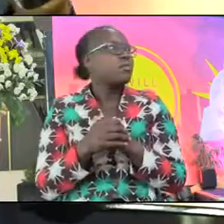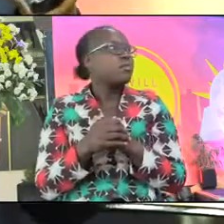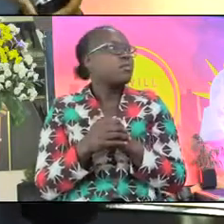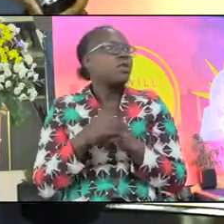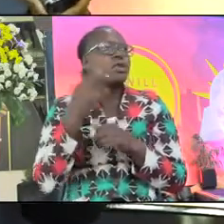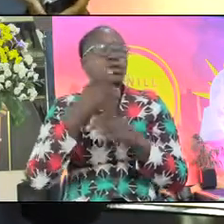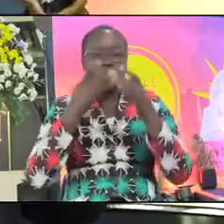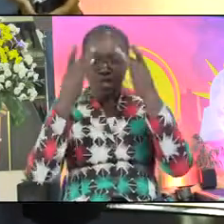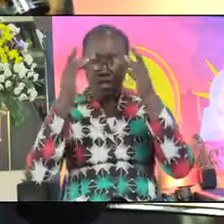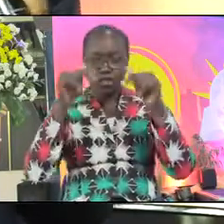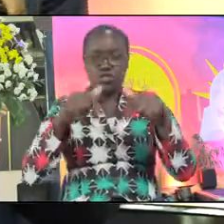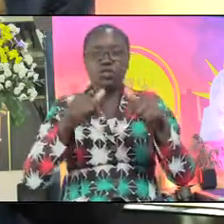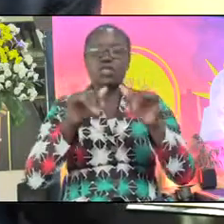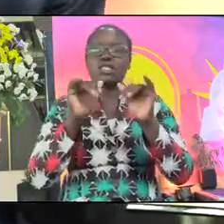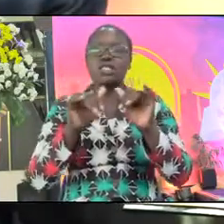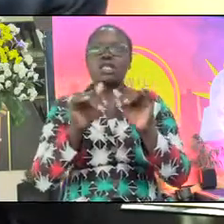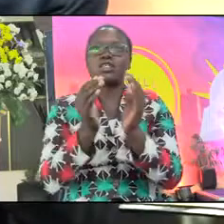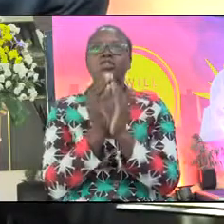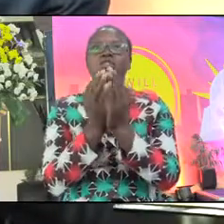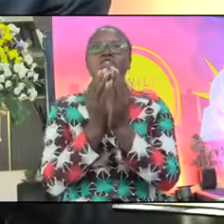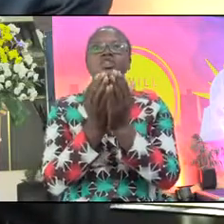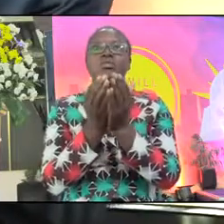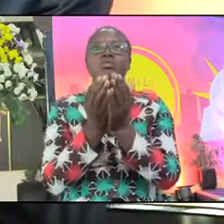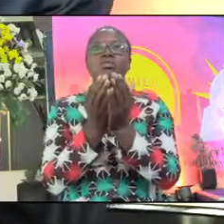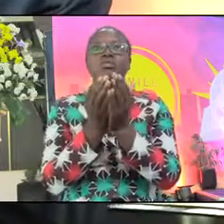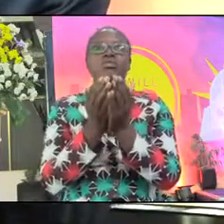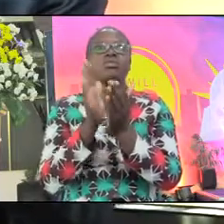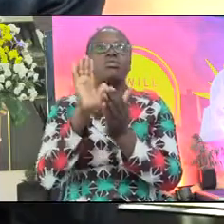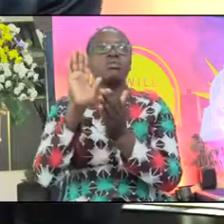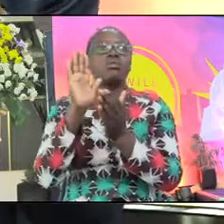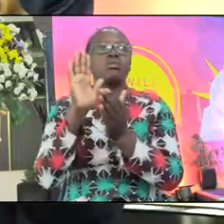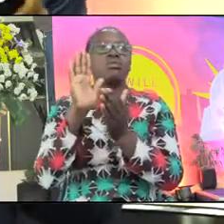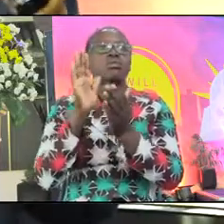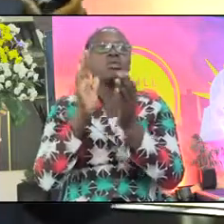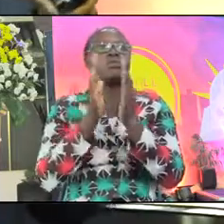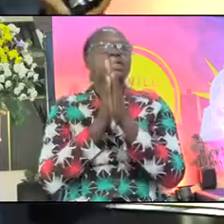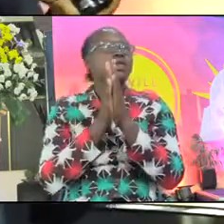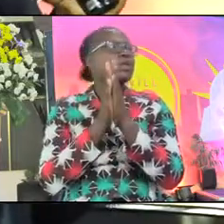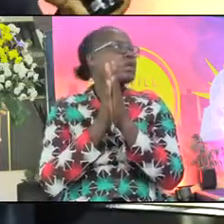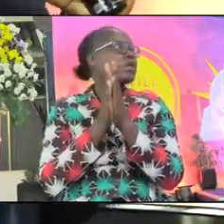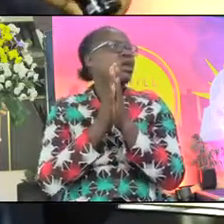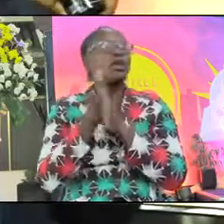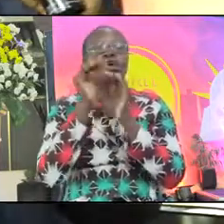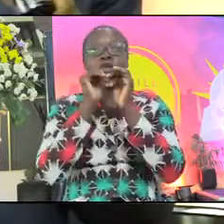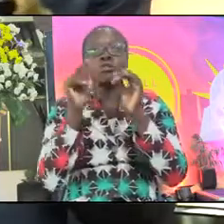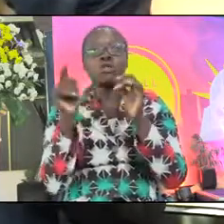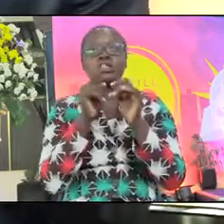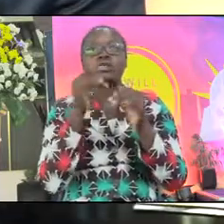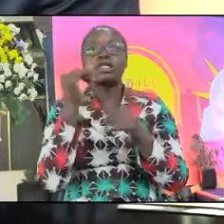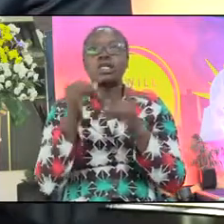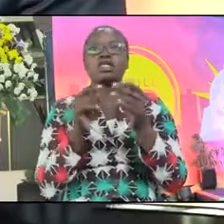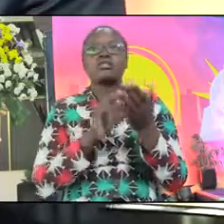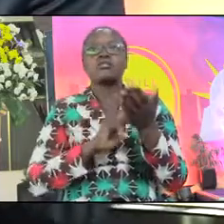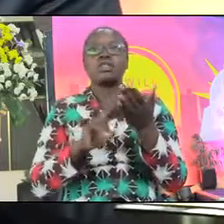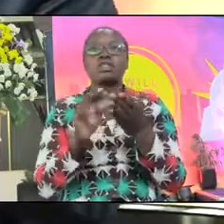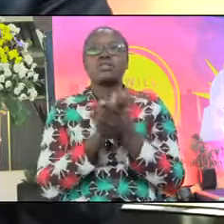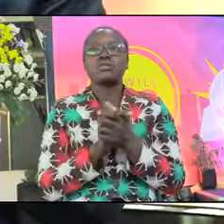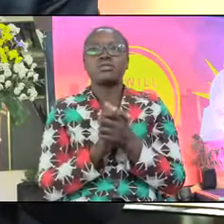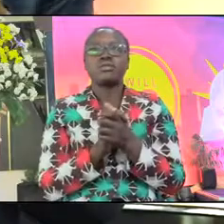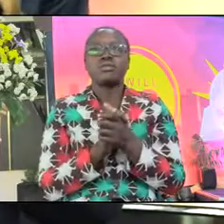Who's determined today to stay in the ship? Come what may. God bless you. Let us sing the last